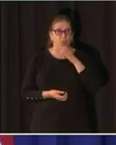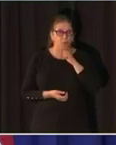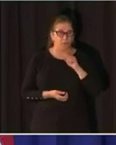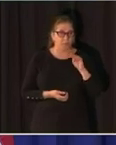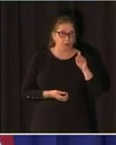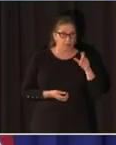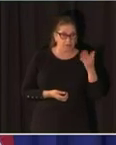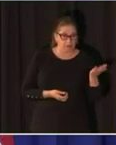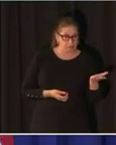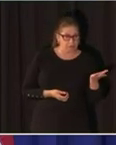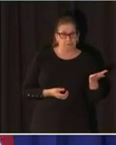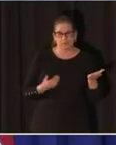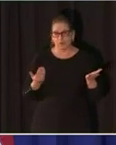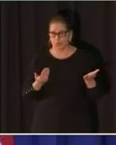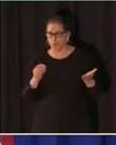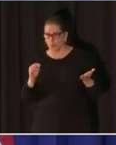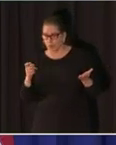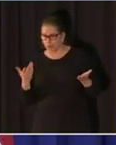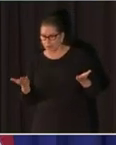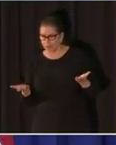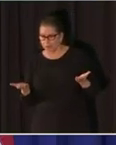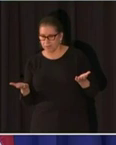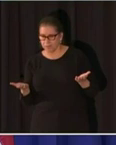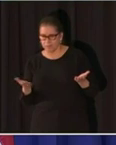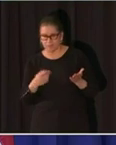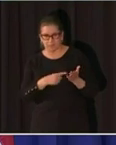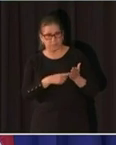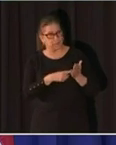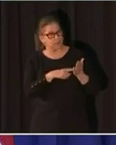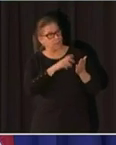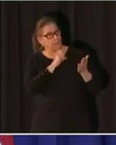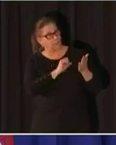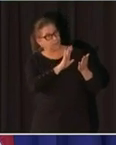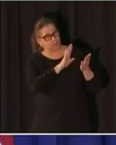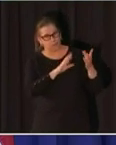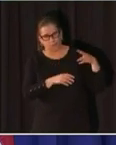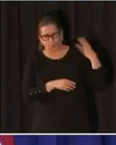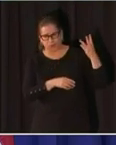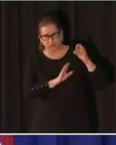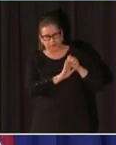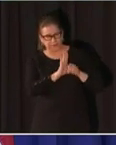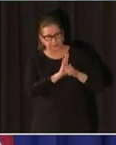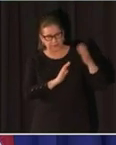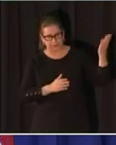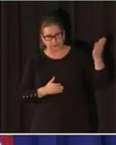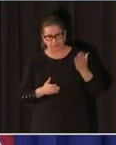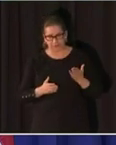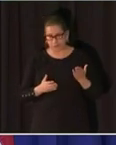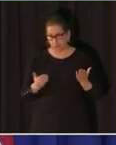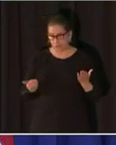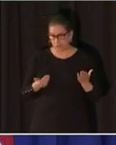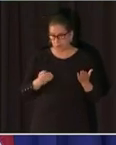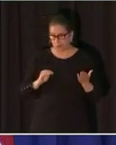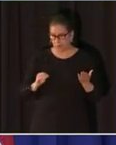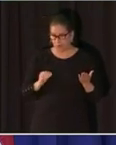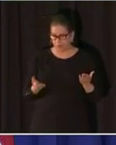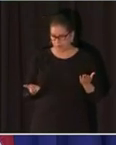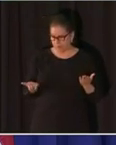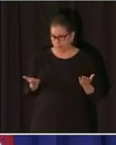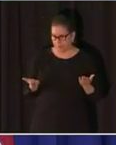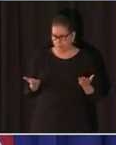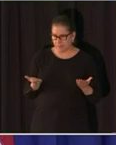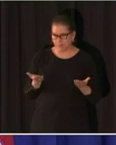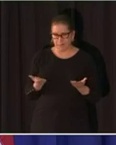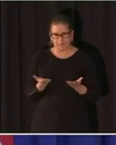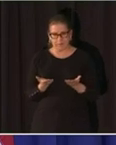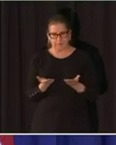Washington State's model, is that the newer models take more into account the age, allow